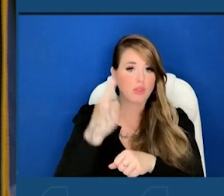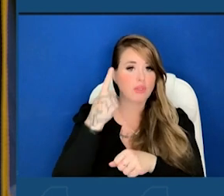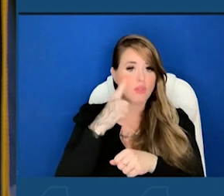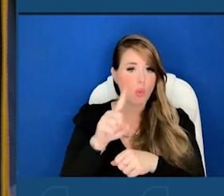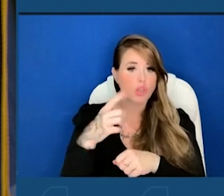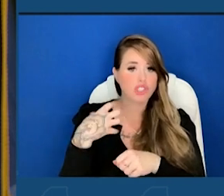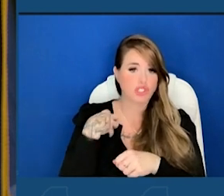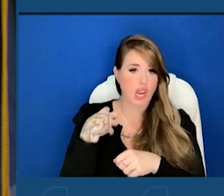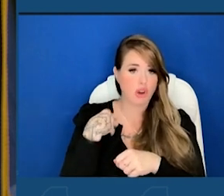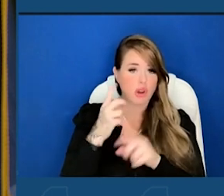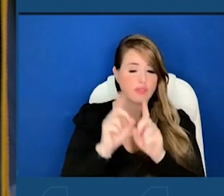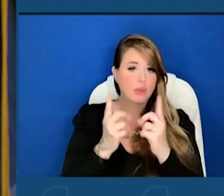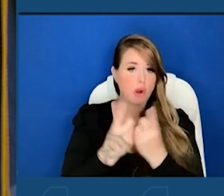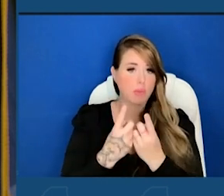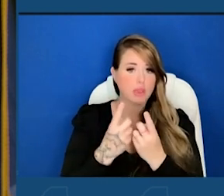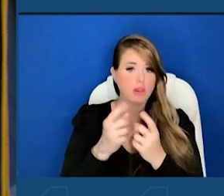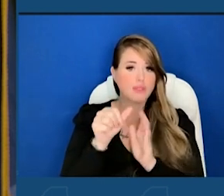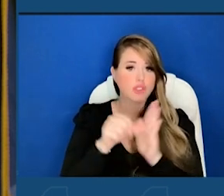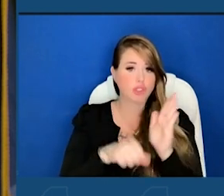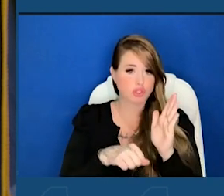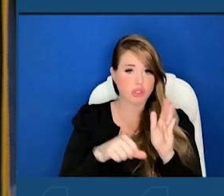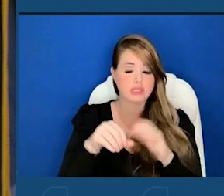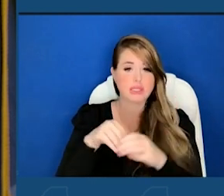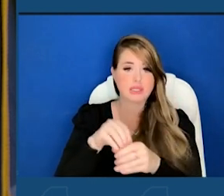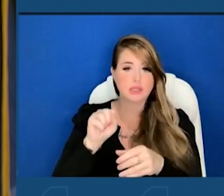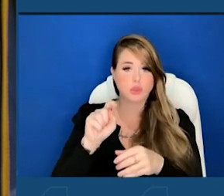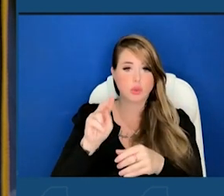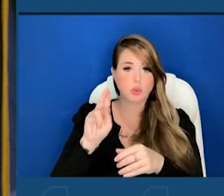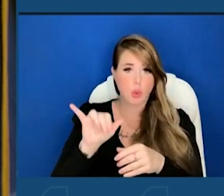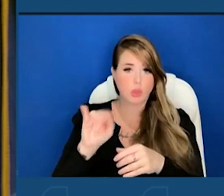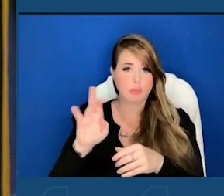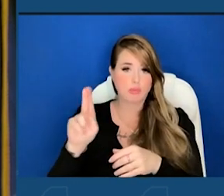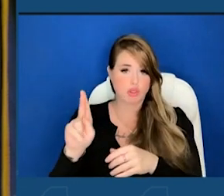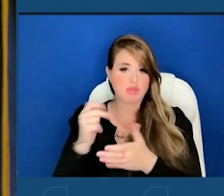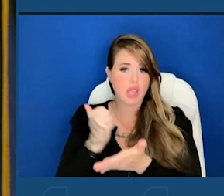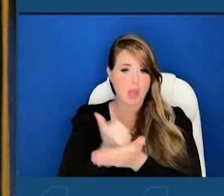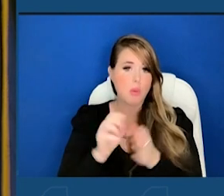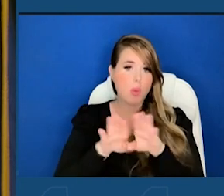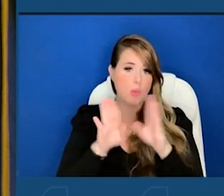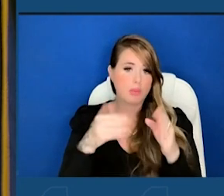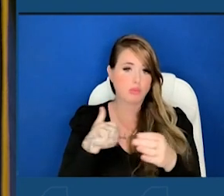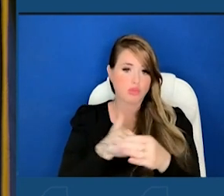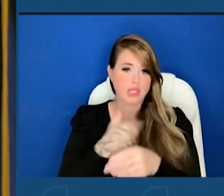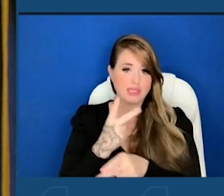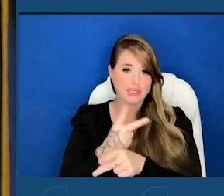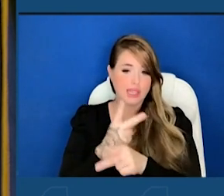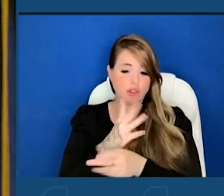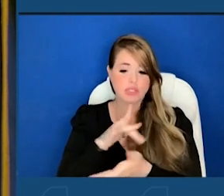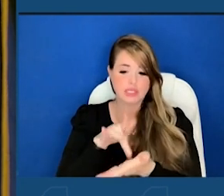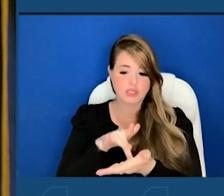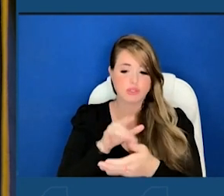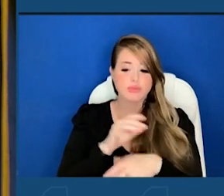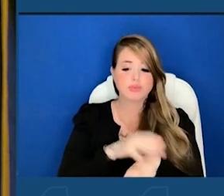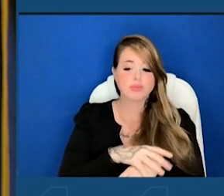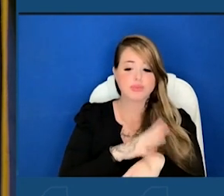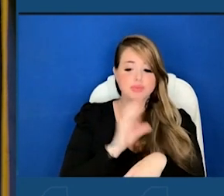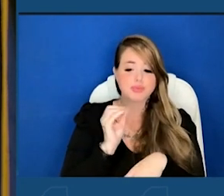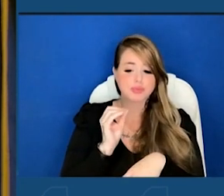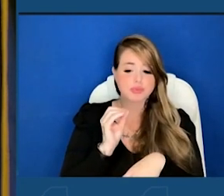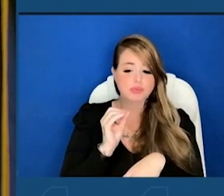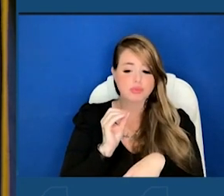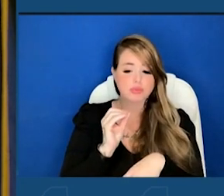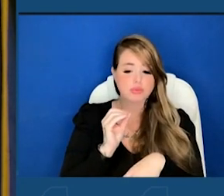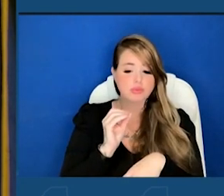the Department of Surgery at Stony Brook. I helped open the breast care center, the Carol Baldwin Breast Care Center,